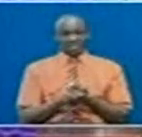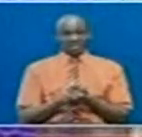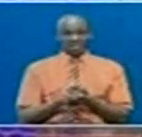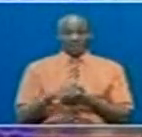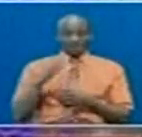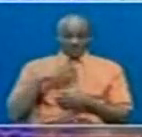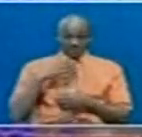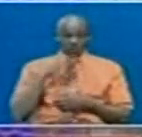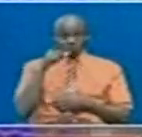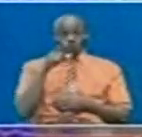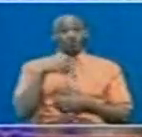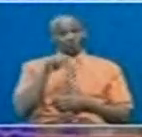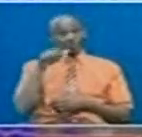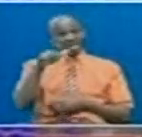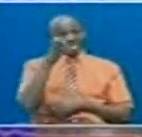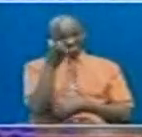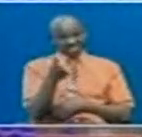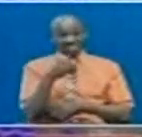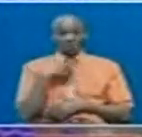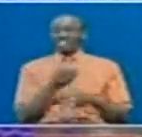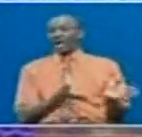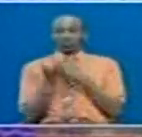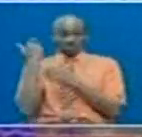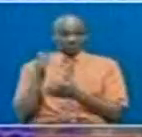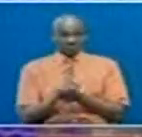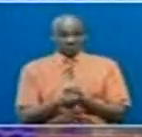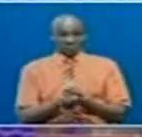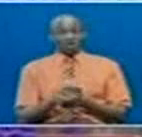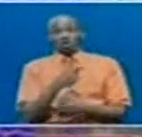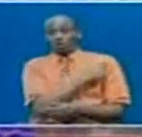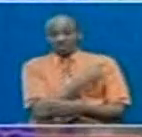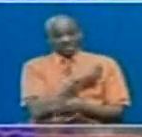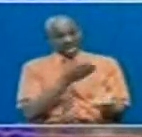not reside from that place, they are out. The doctors,